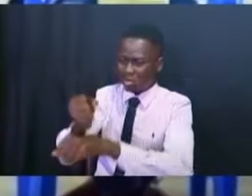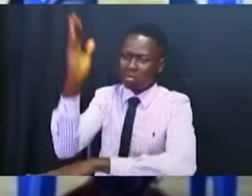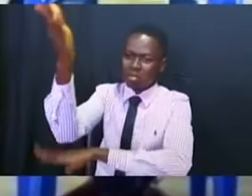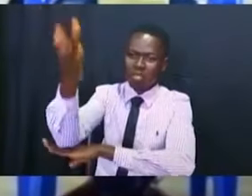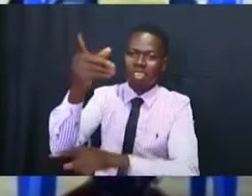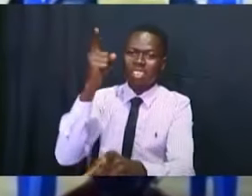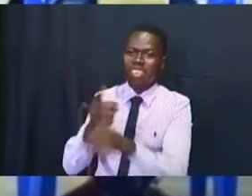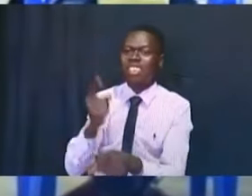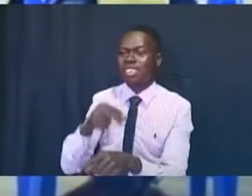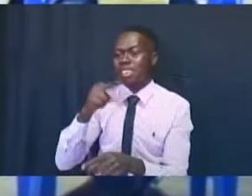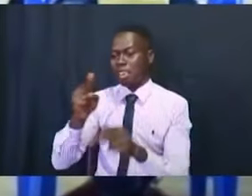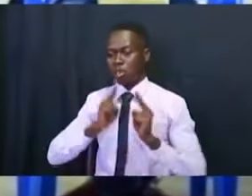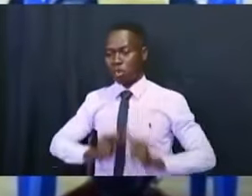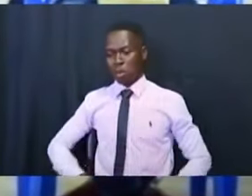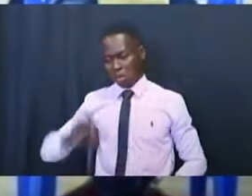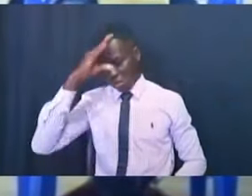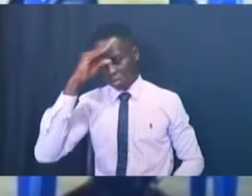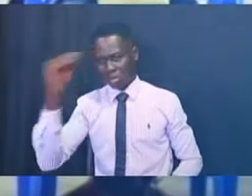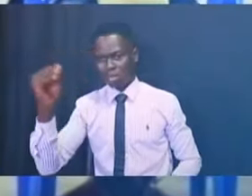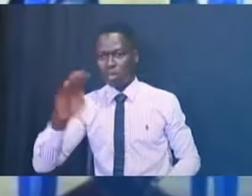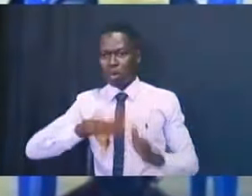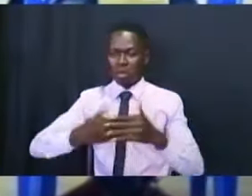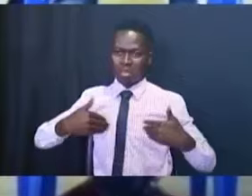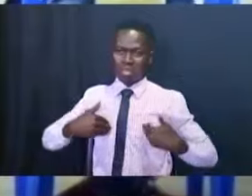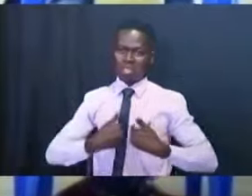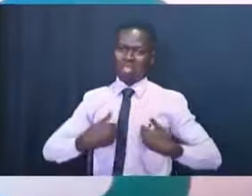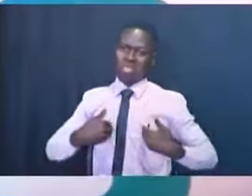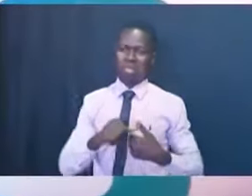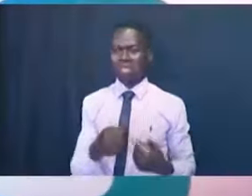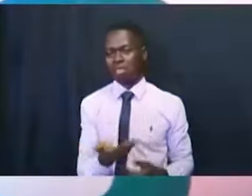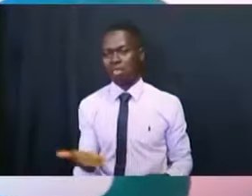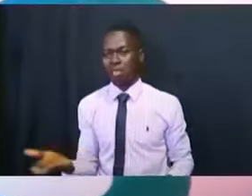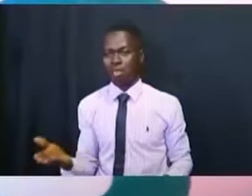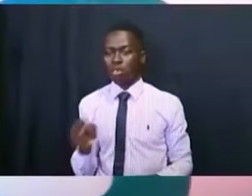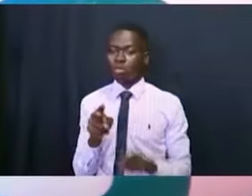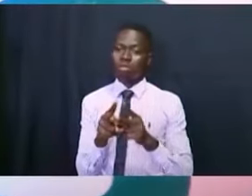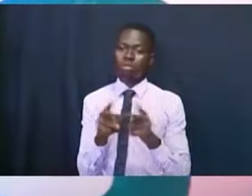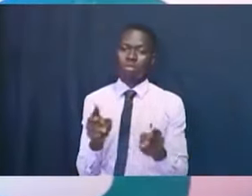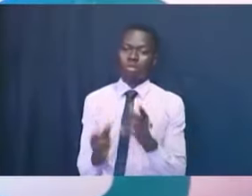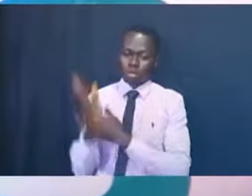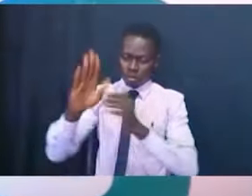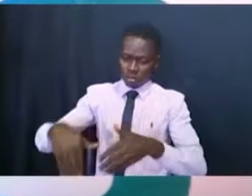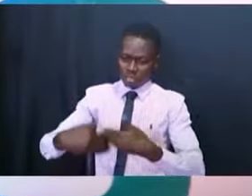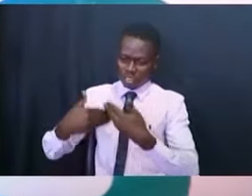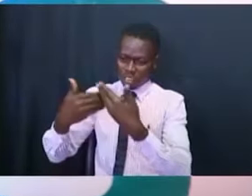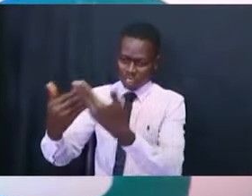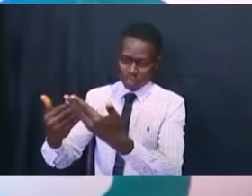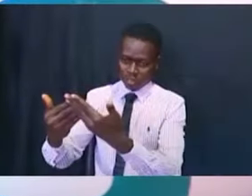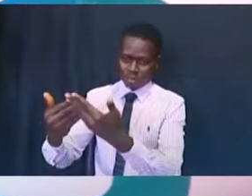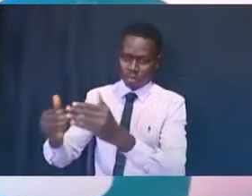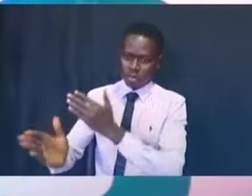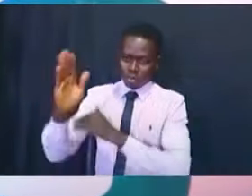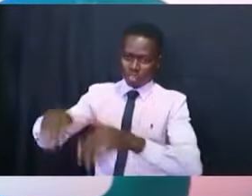a mortal human being and birds and animals and reptiles. Therefore, God gave them up over